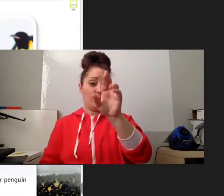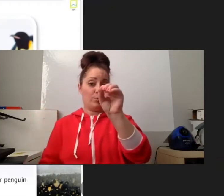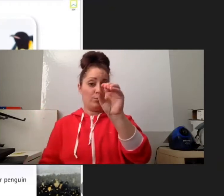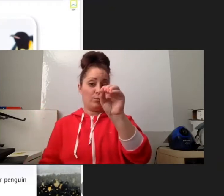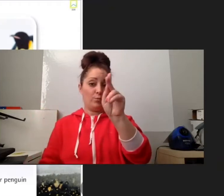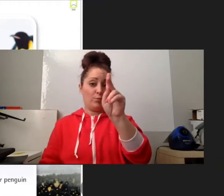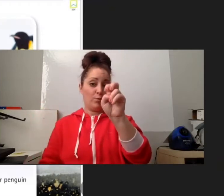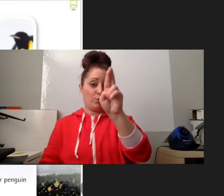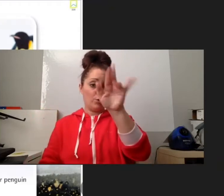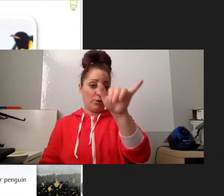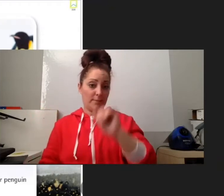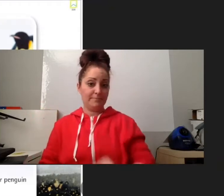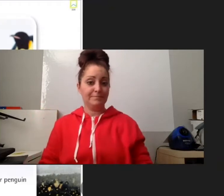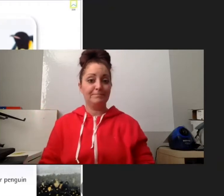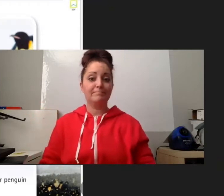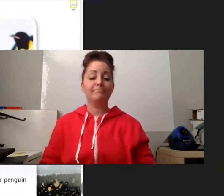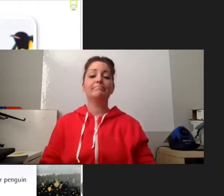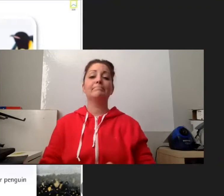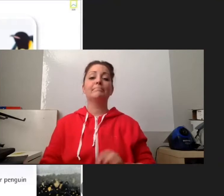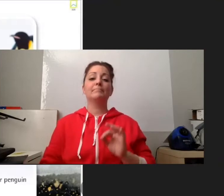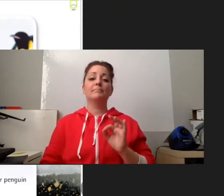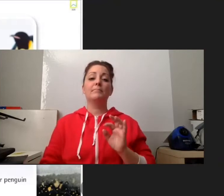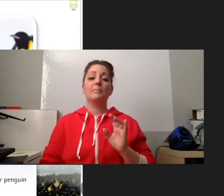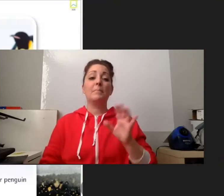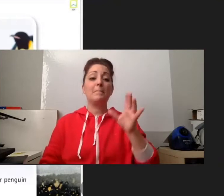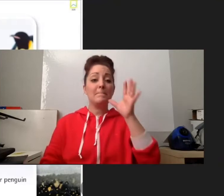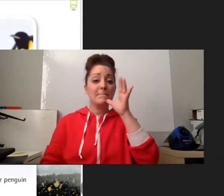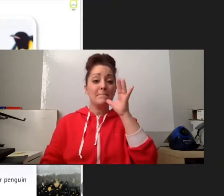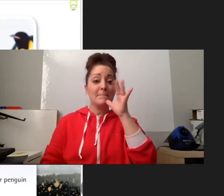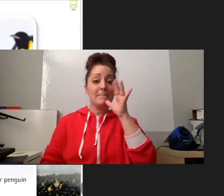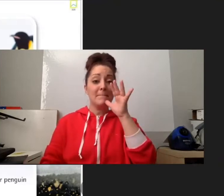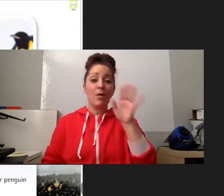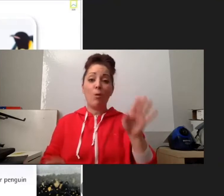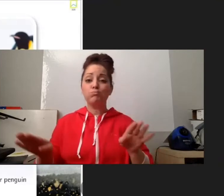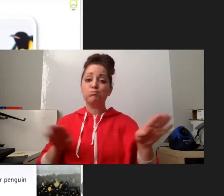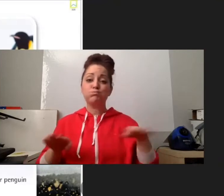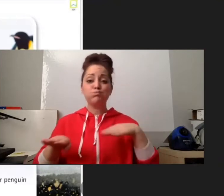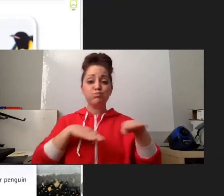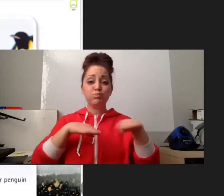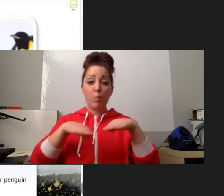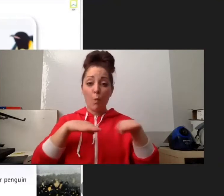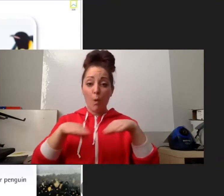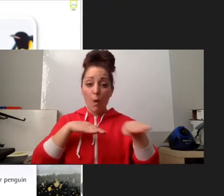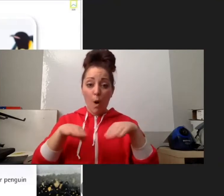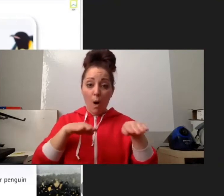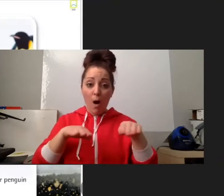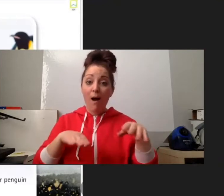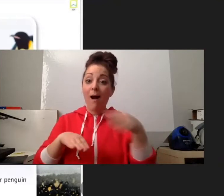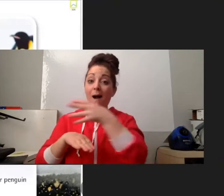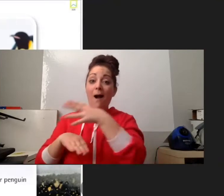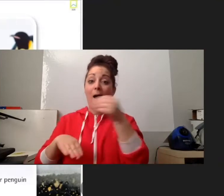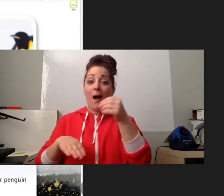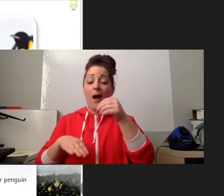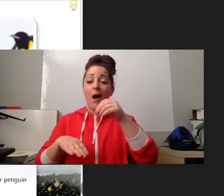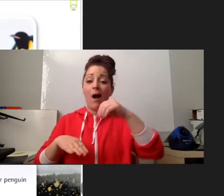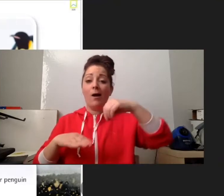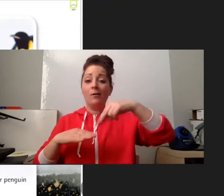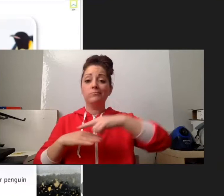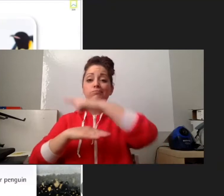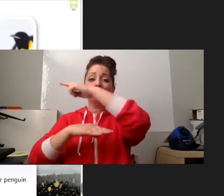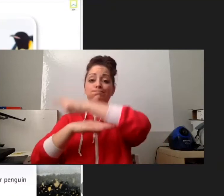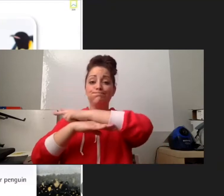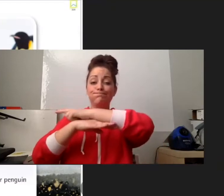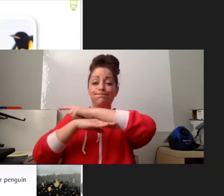That's called the rookery, where the baby was born. the mother penguin